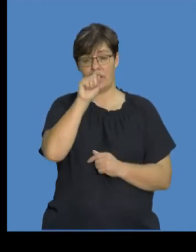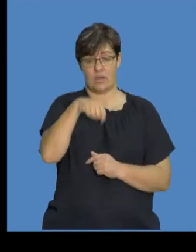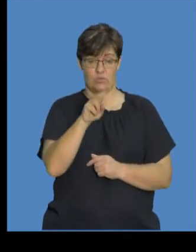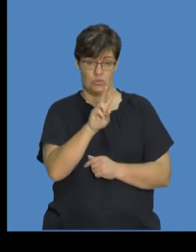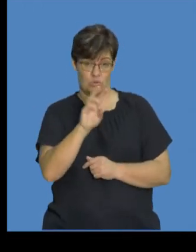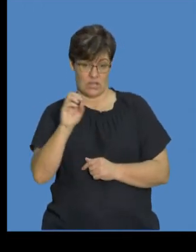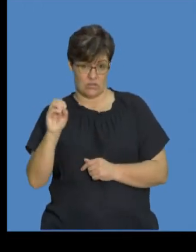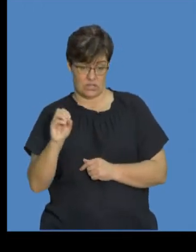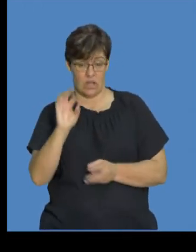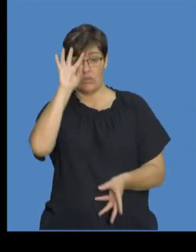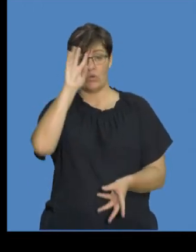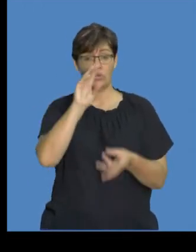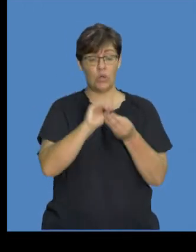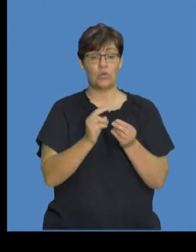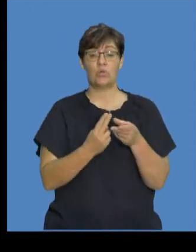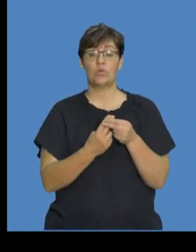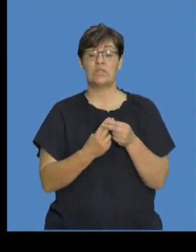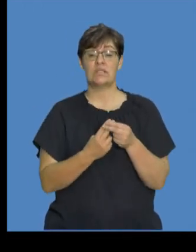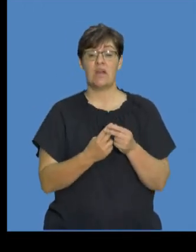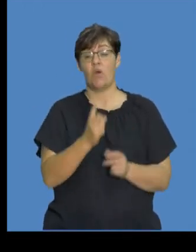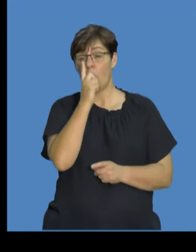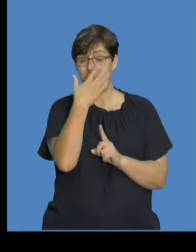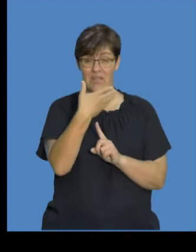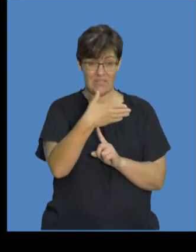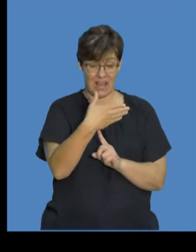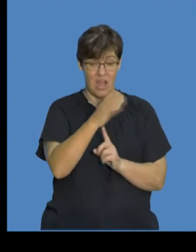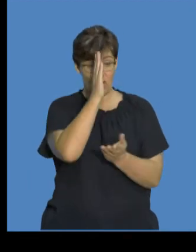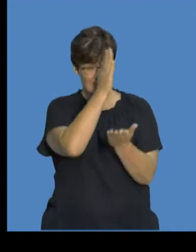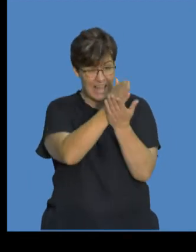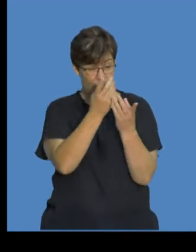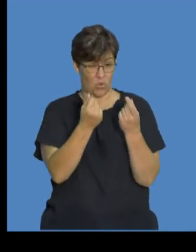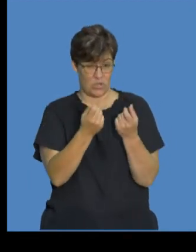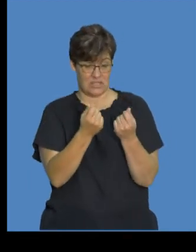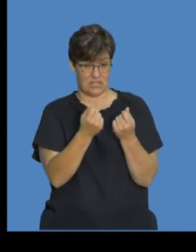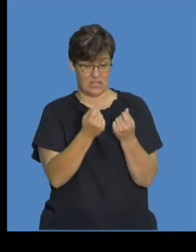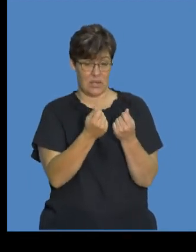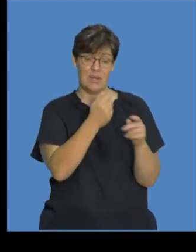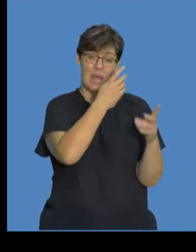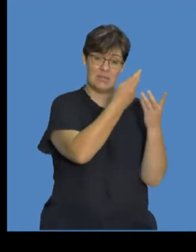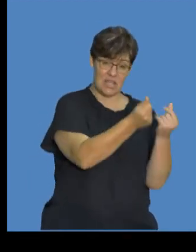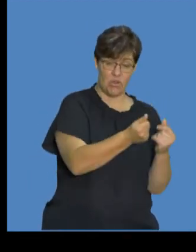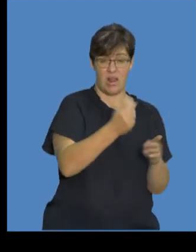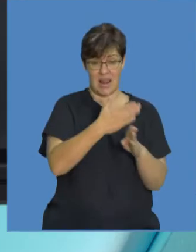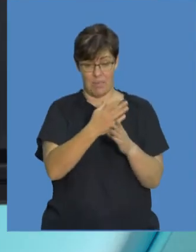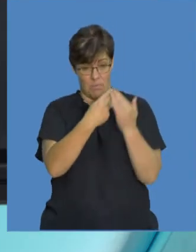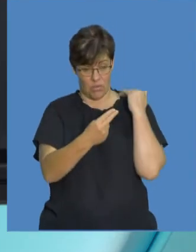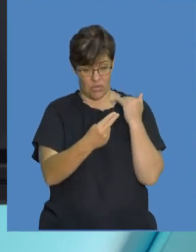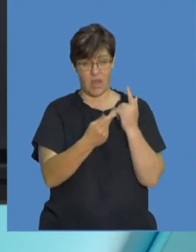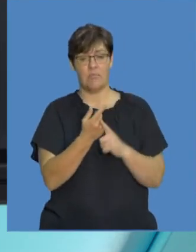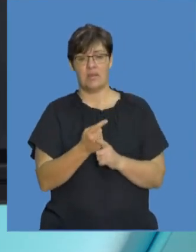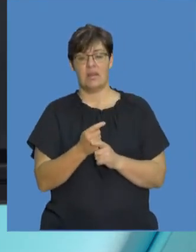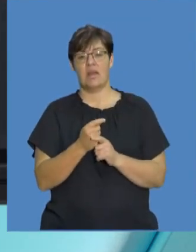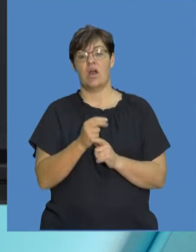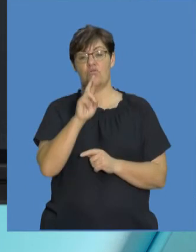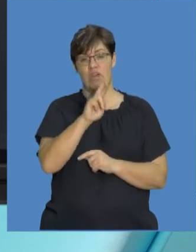produced. That means the total unit cost in terms of direct cost, which was material and labor, will give you a figure